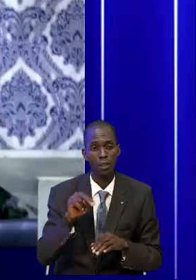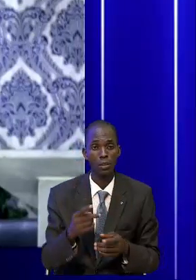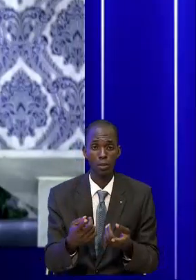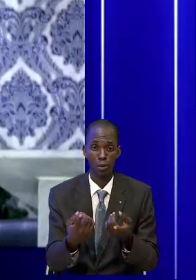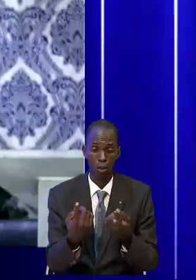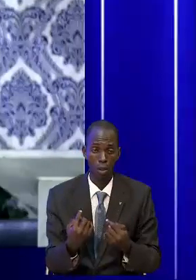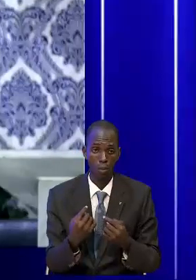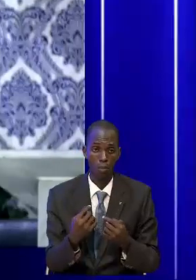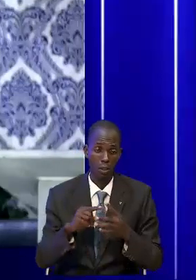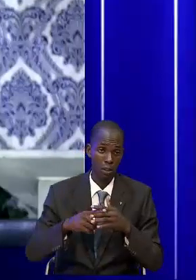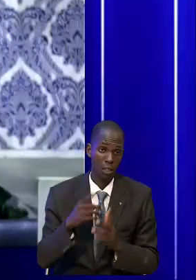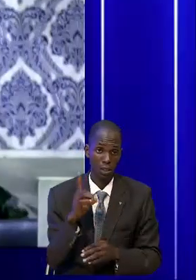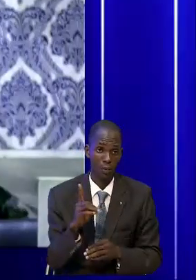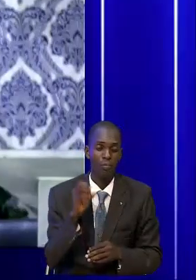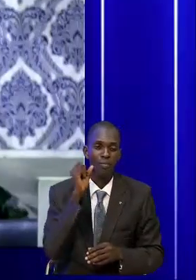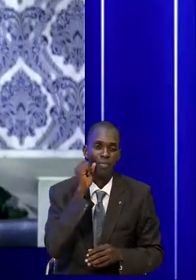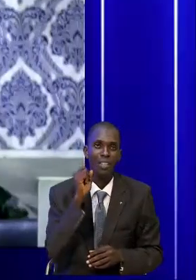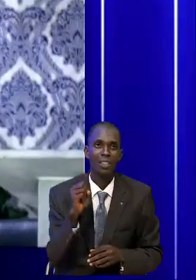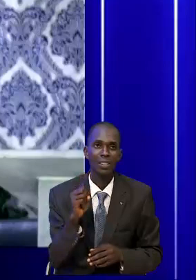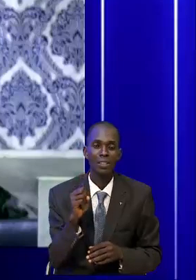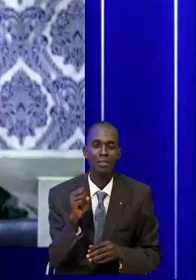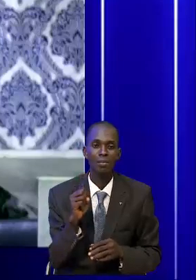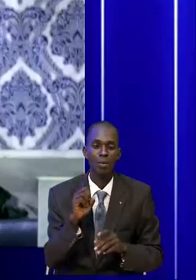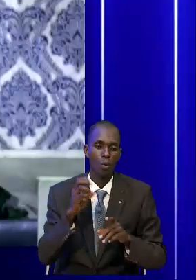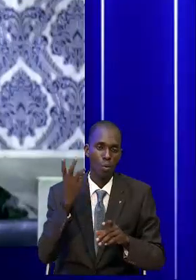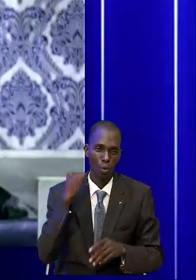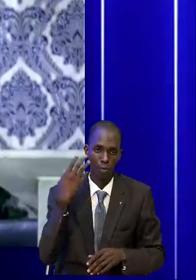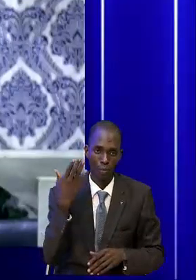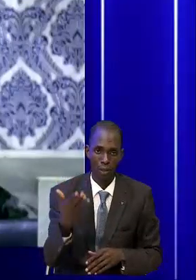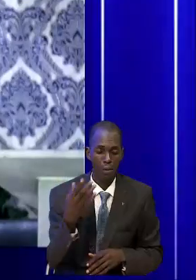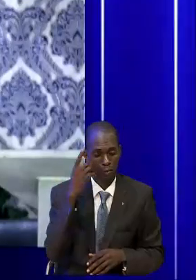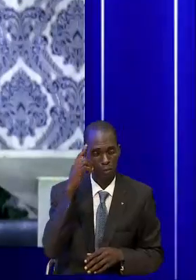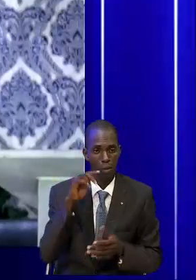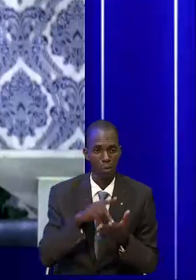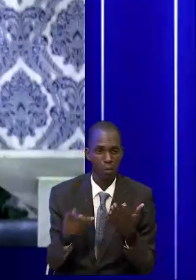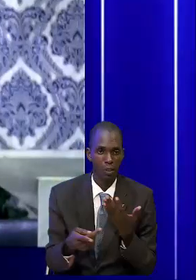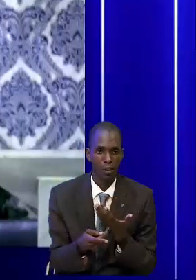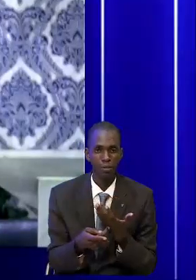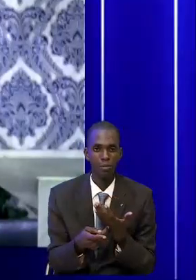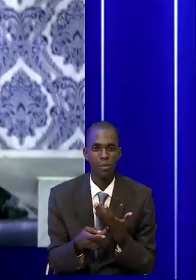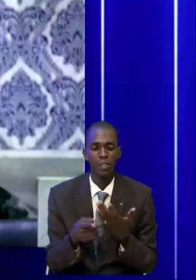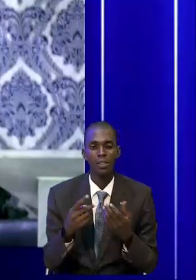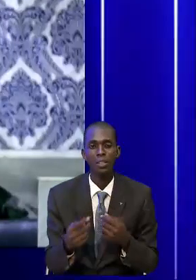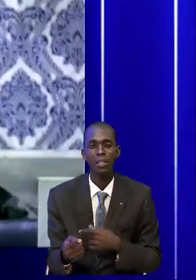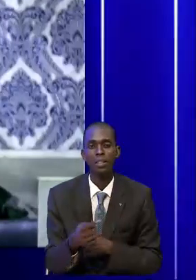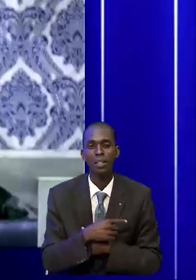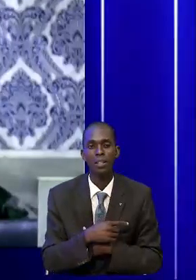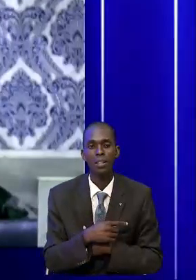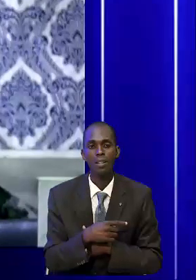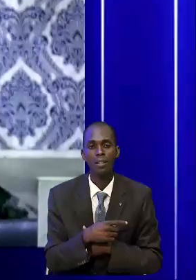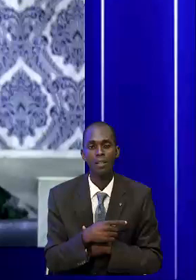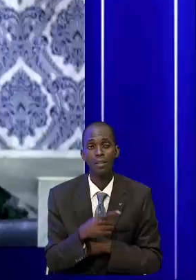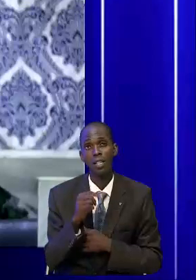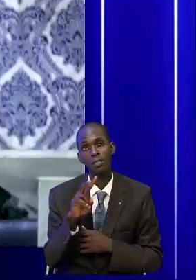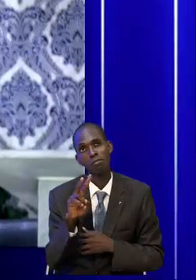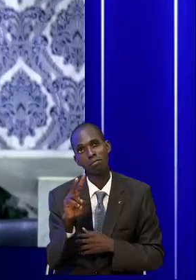the signs and wonder for the needy came on 22, I attended the signs and